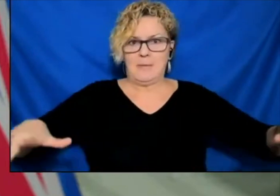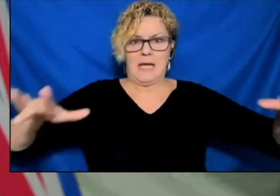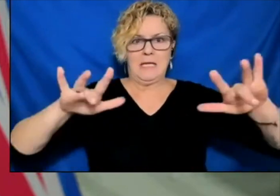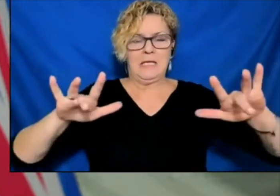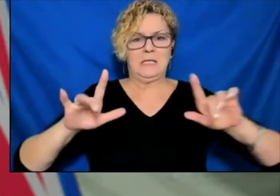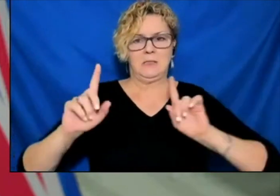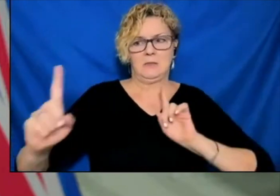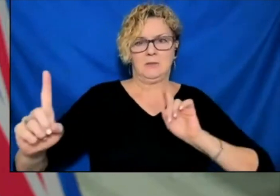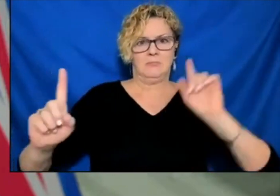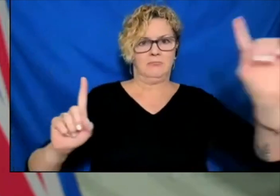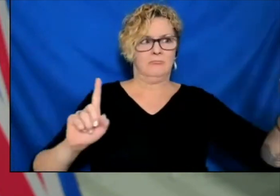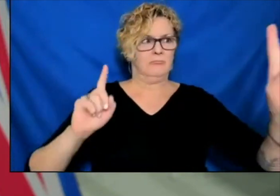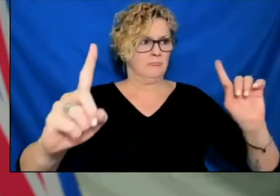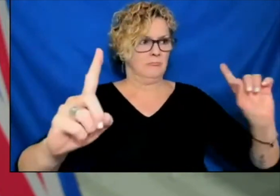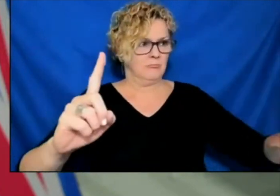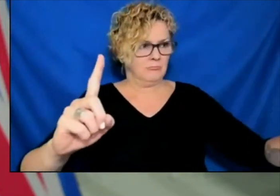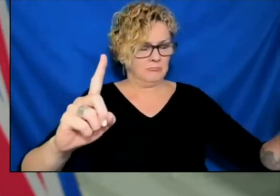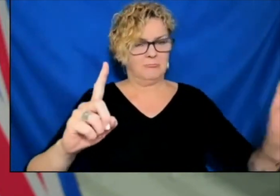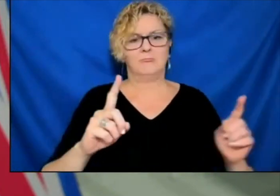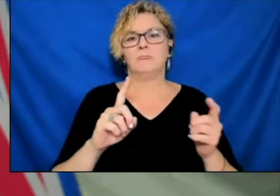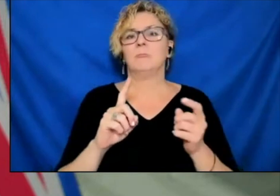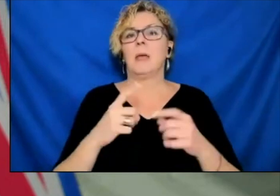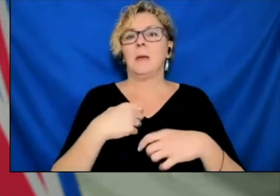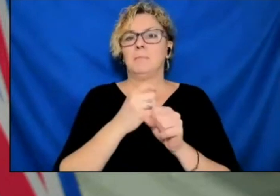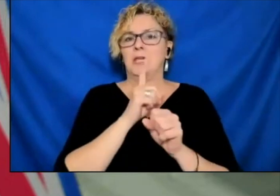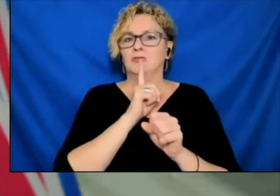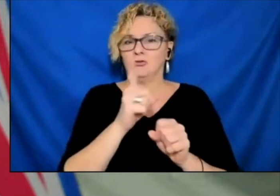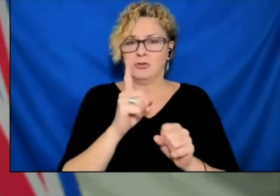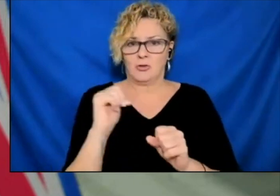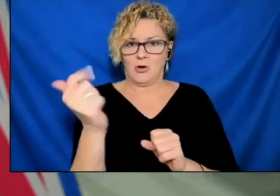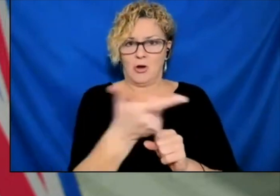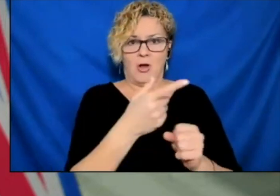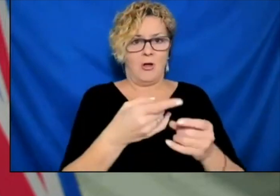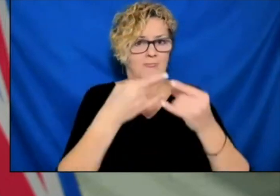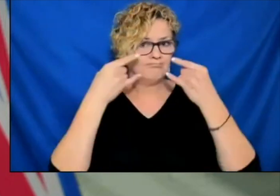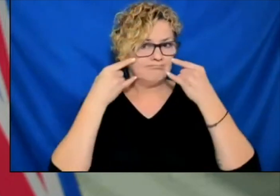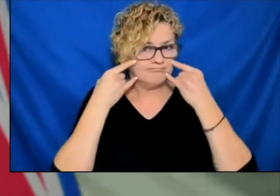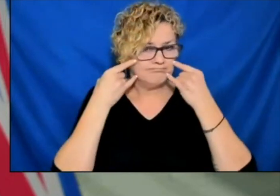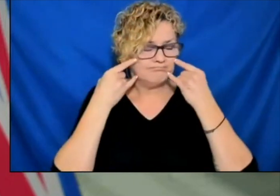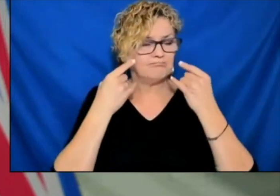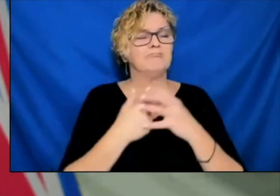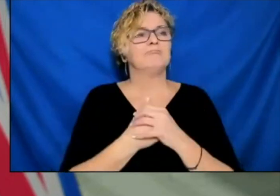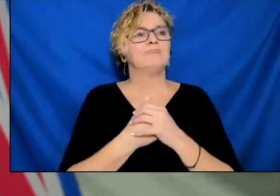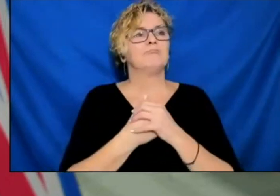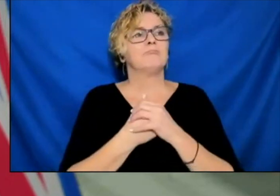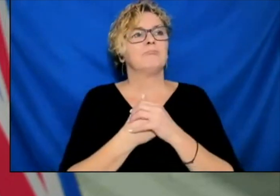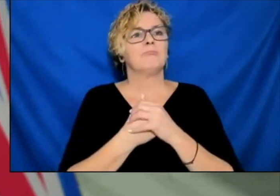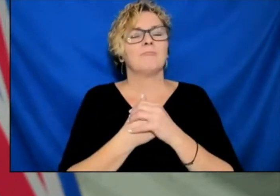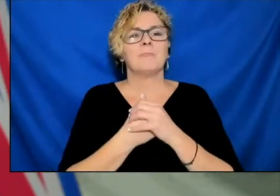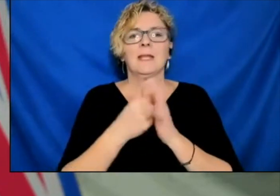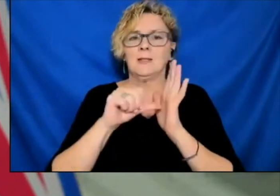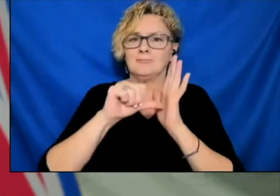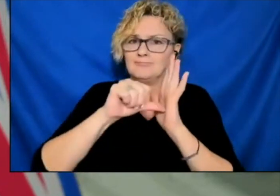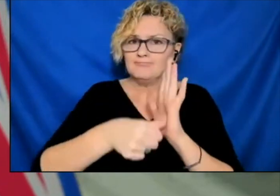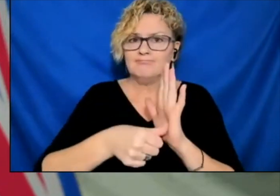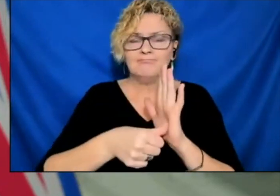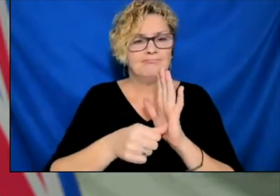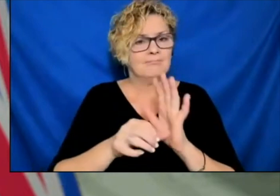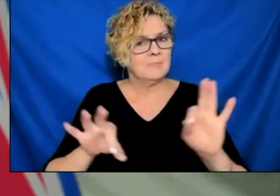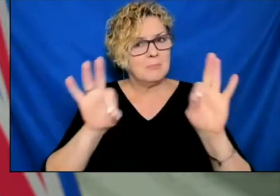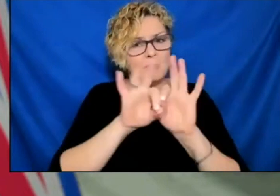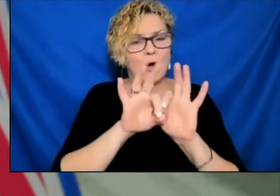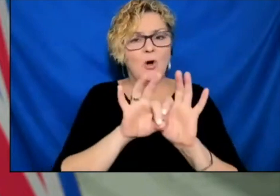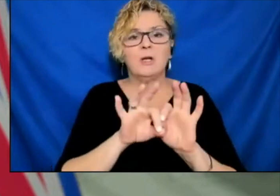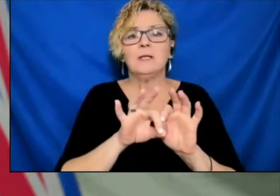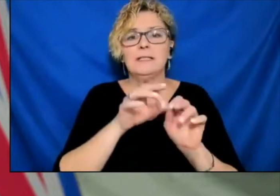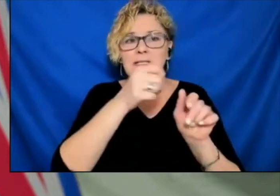the enhanced measures that will be enacted include reinforcing the importance of the daily health checks and ensuring that you